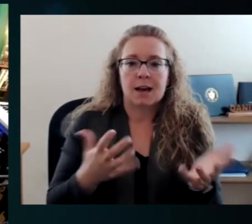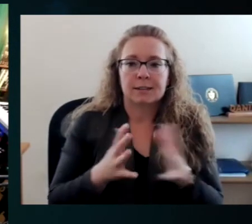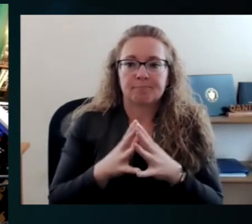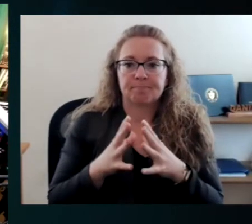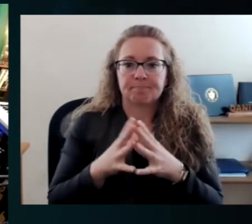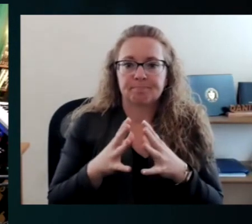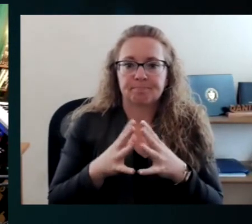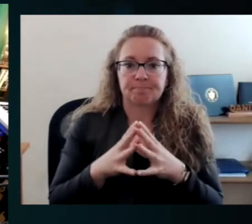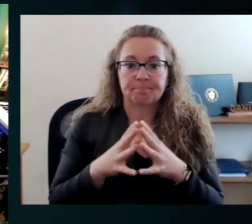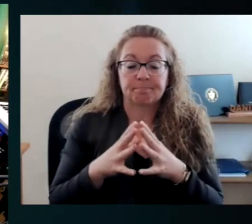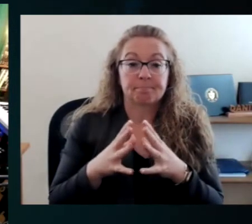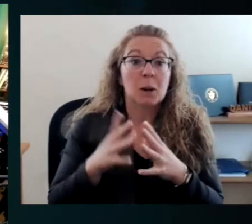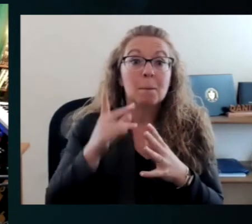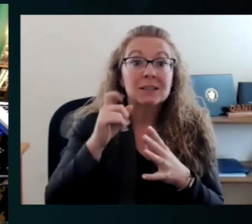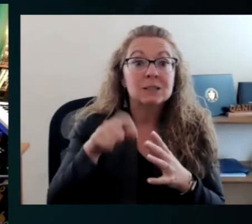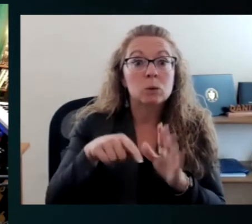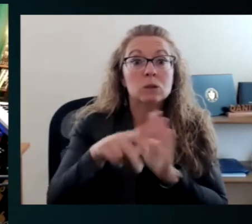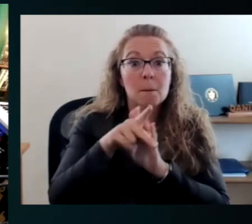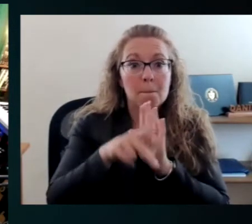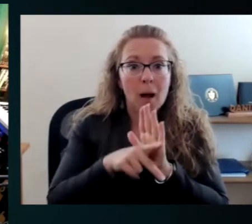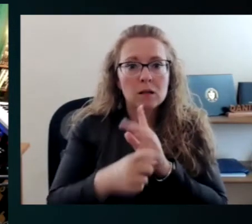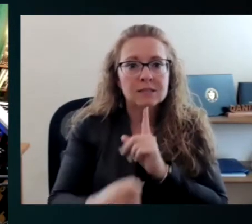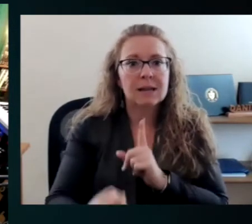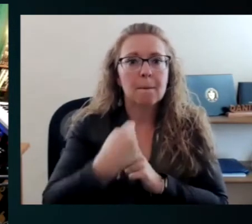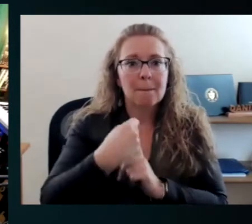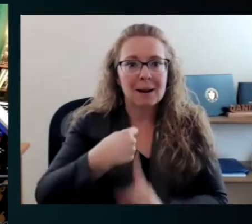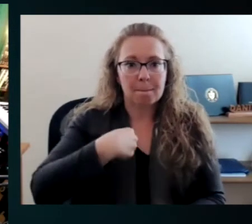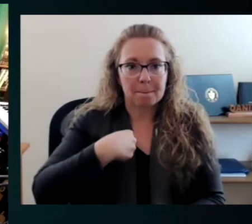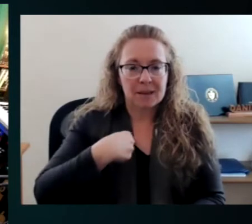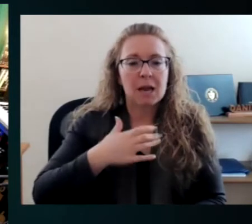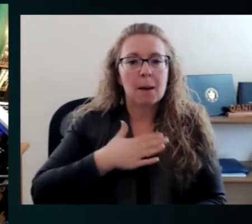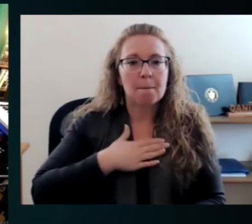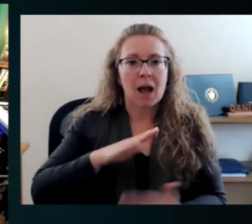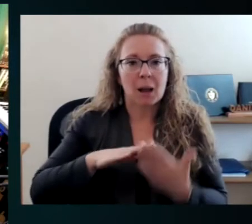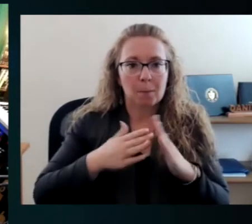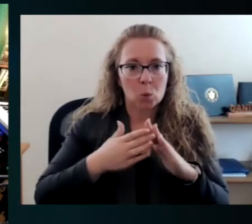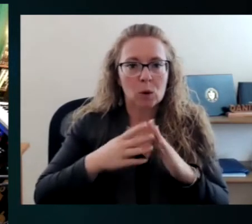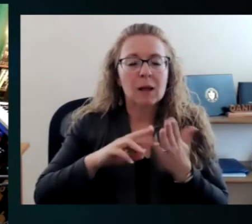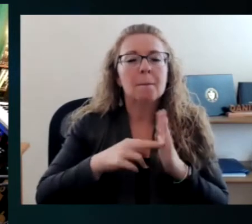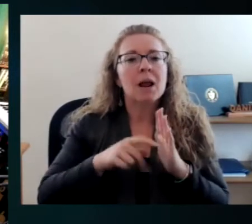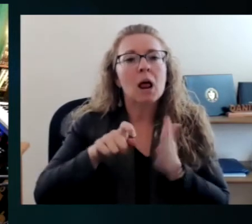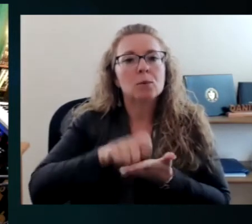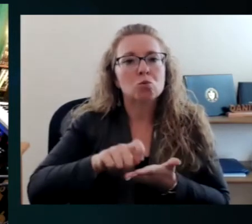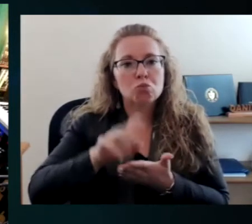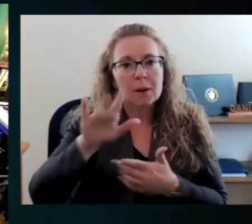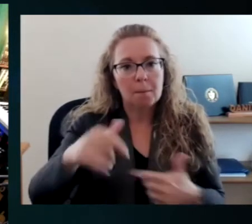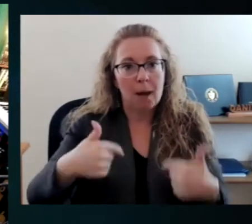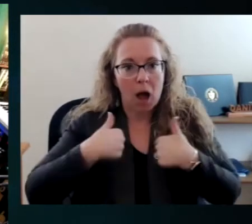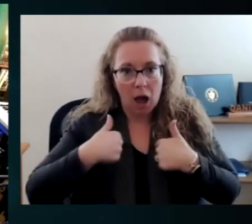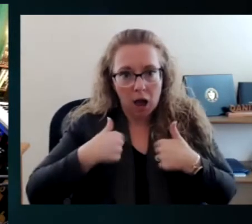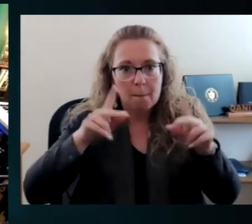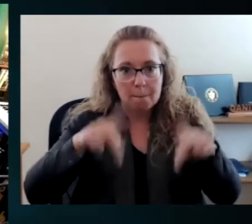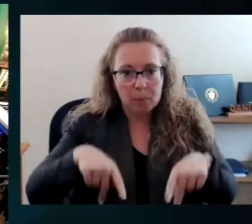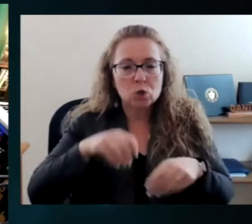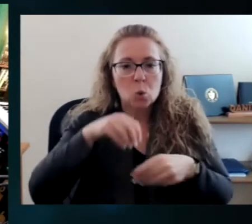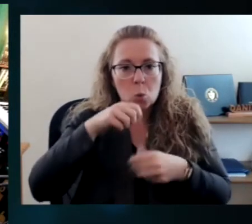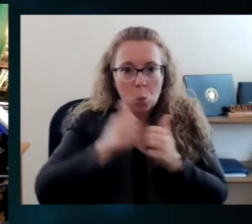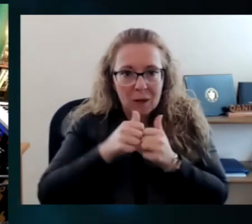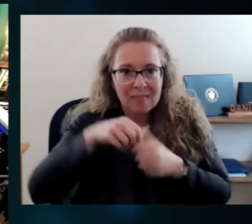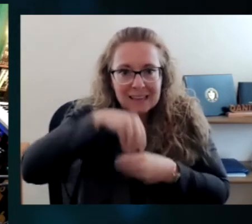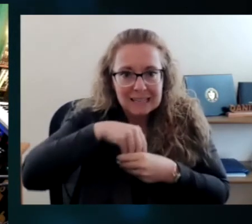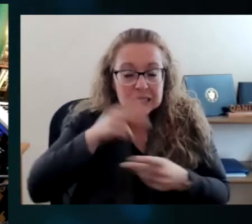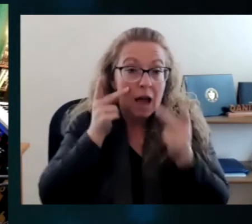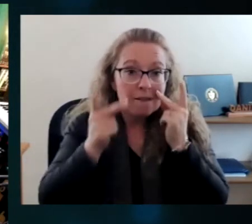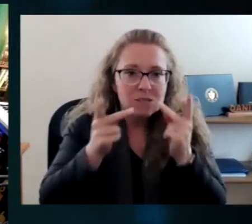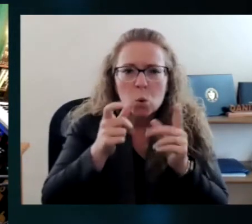policies that affected me and my community needed to be written by people with an insider view rather than an outsider view. And at the same